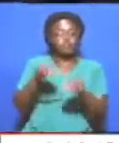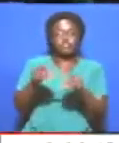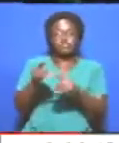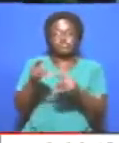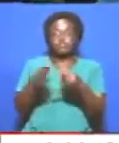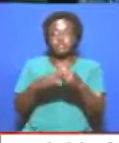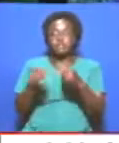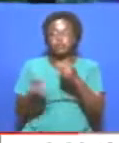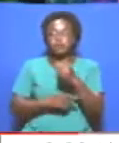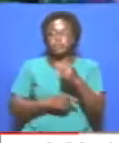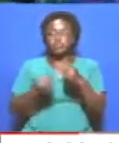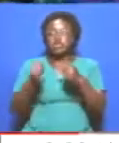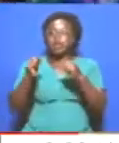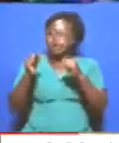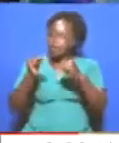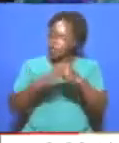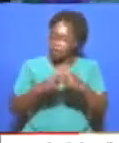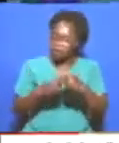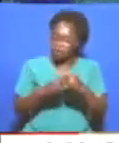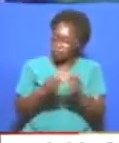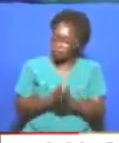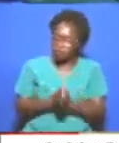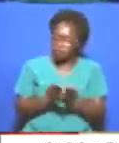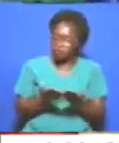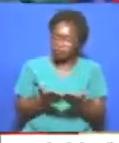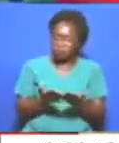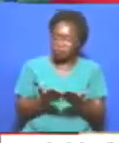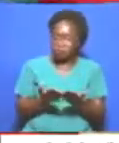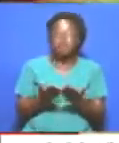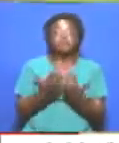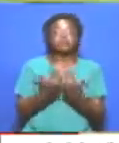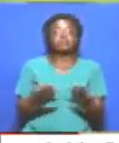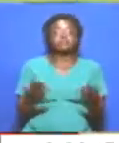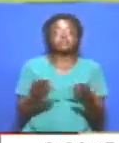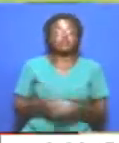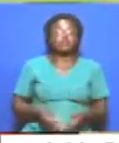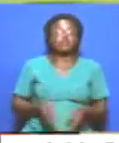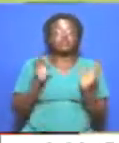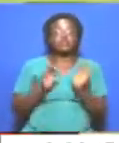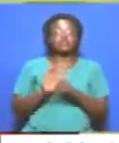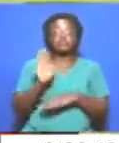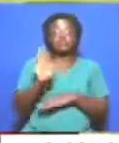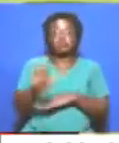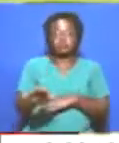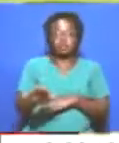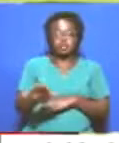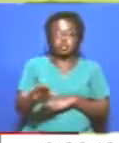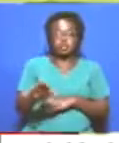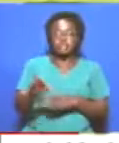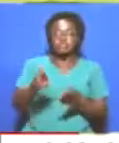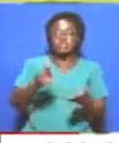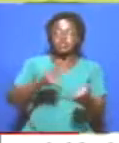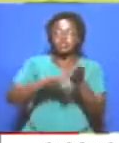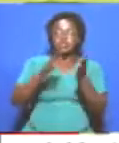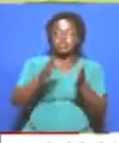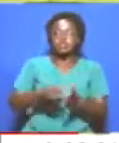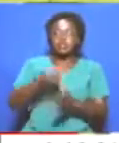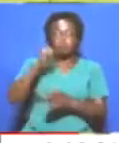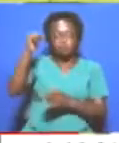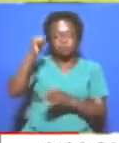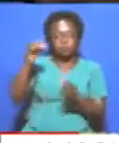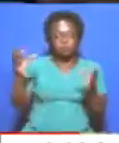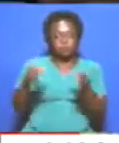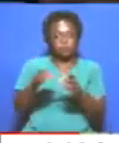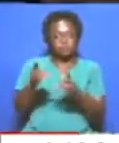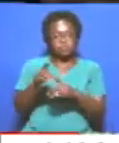after signing the agreement, the leader said the instruments of the union will be officially deposited at the Registrar of Political Parties on 28th of